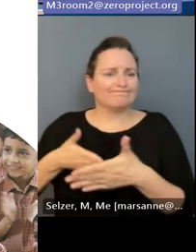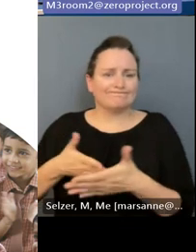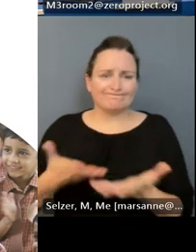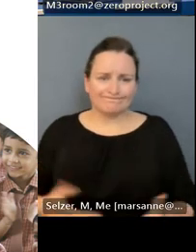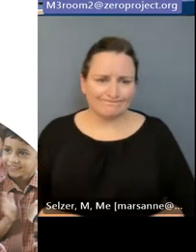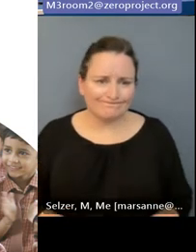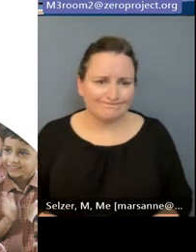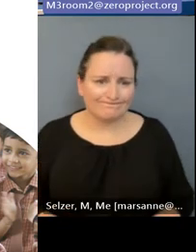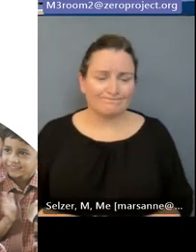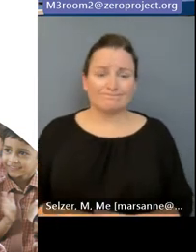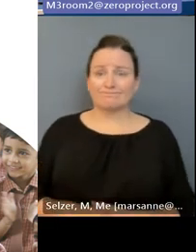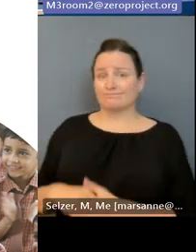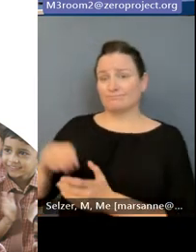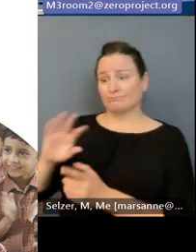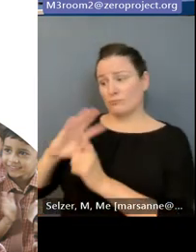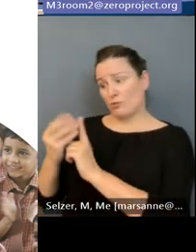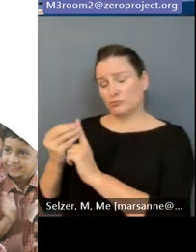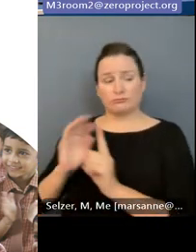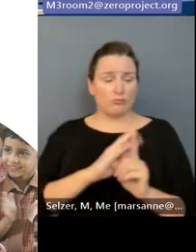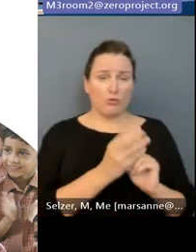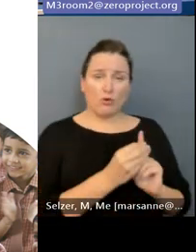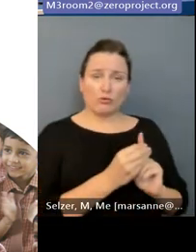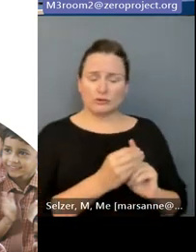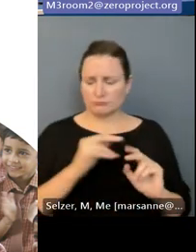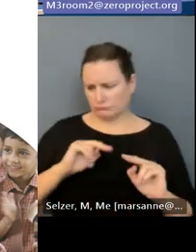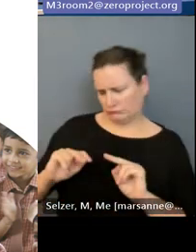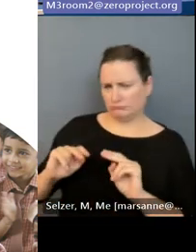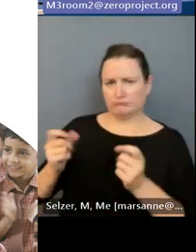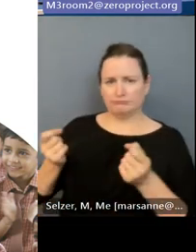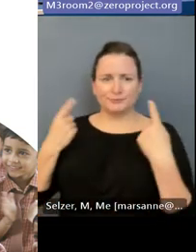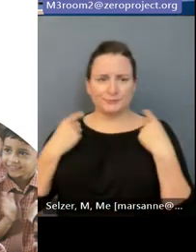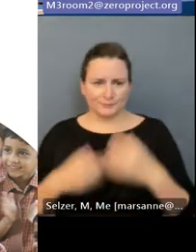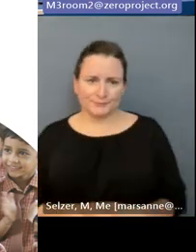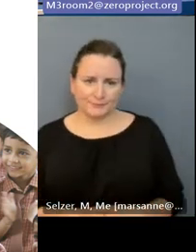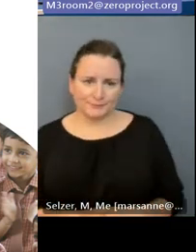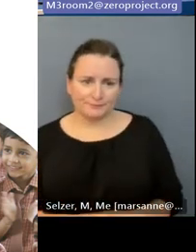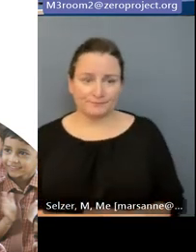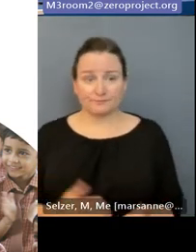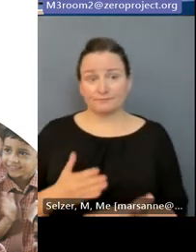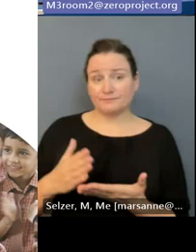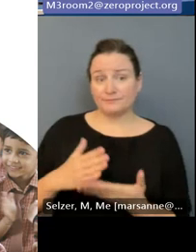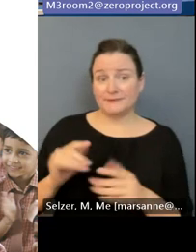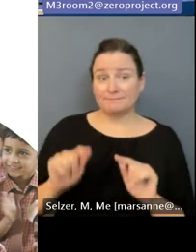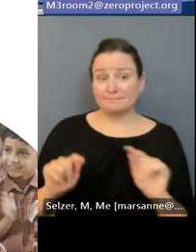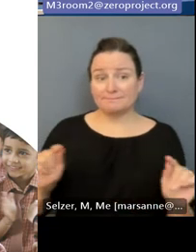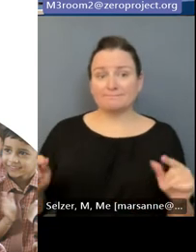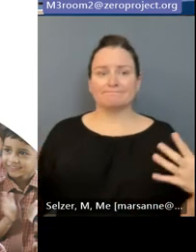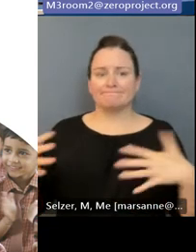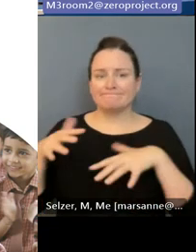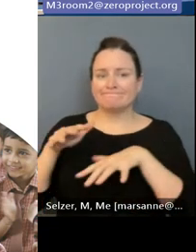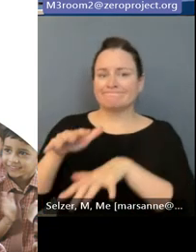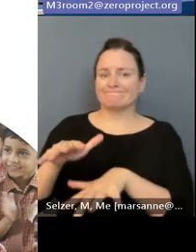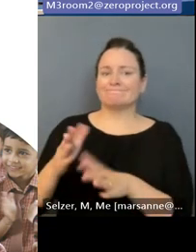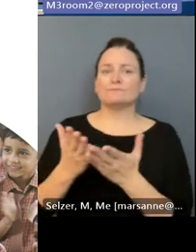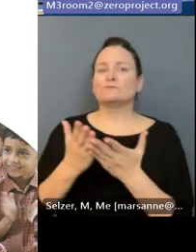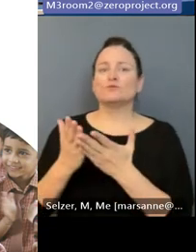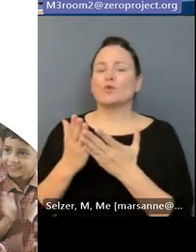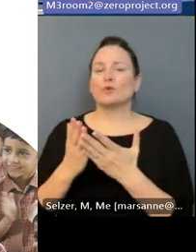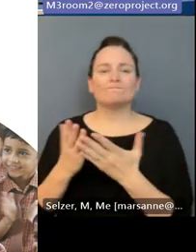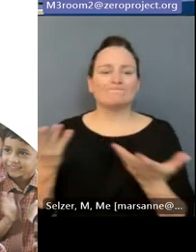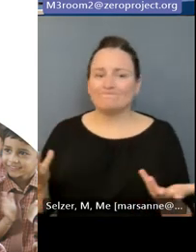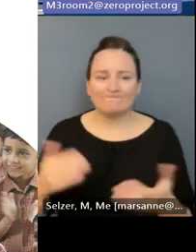disabilities, majorly intellectual disabilities and disabilities concerning integration issues, sensory integration issues like